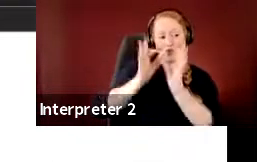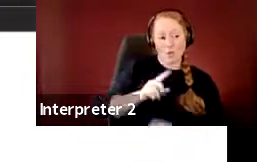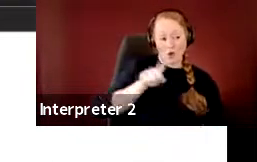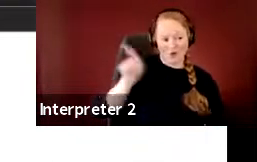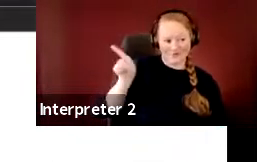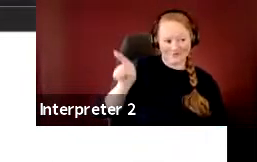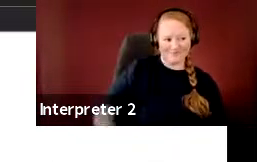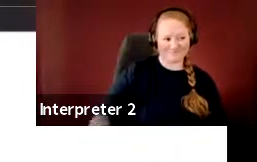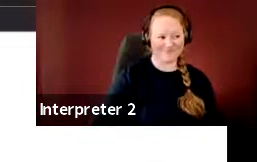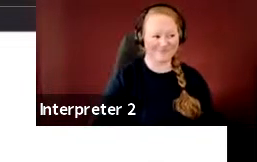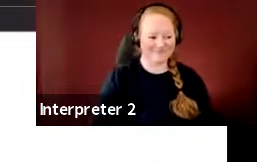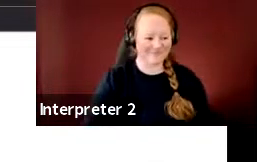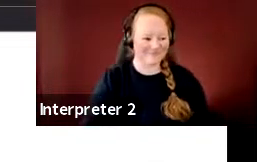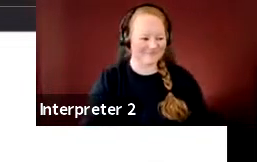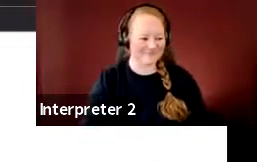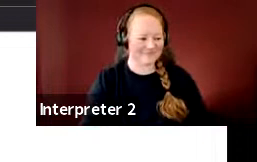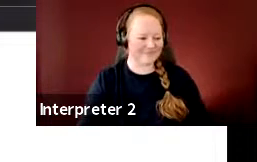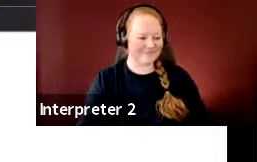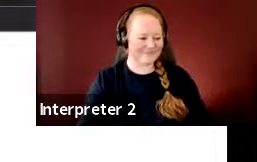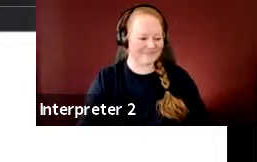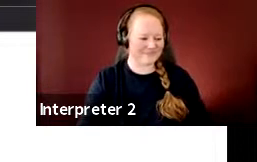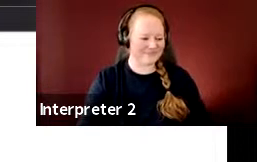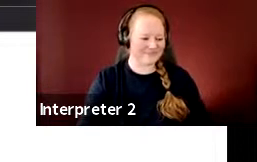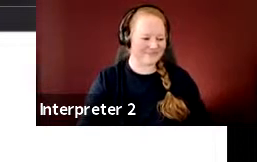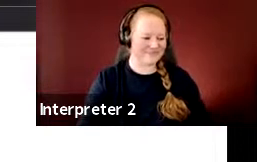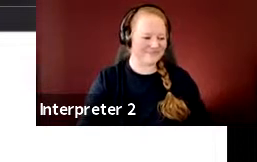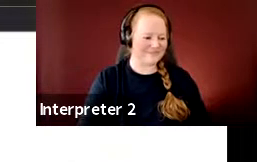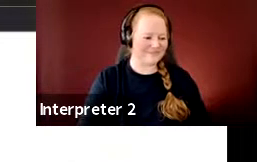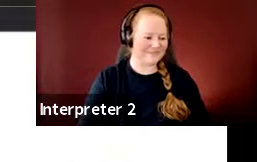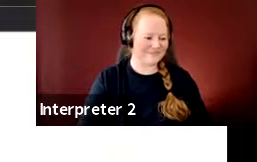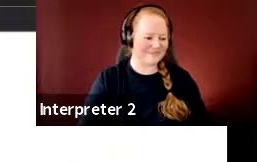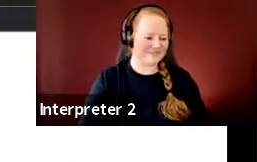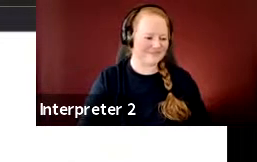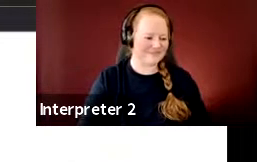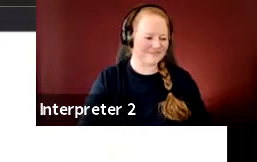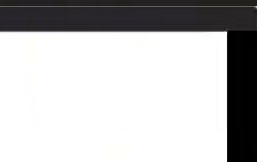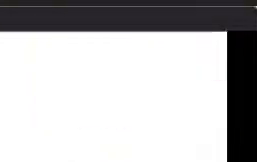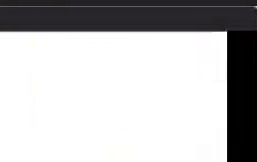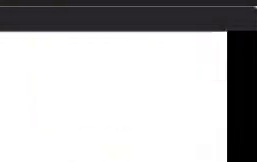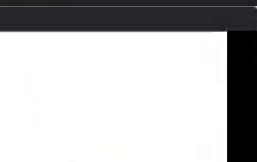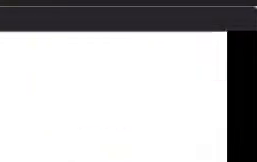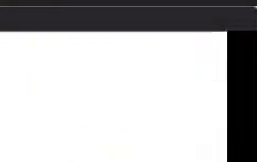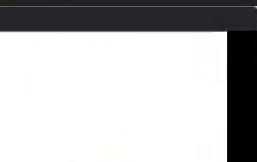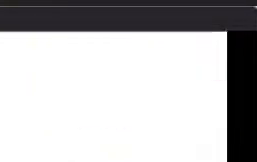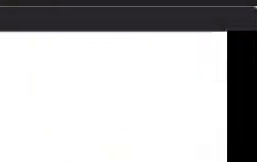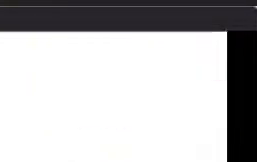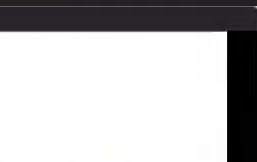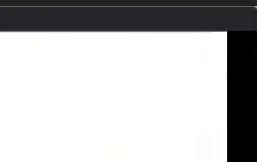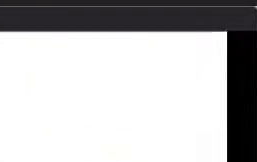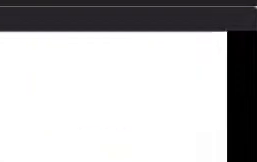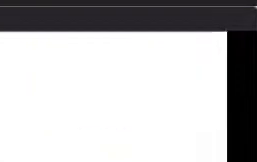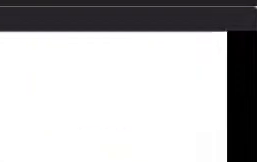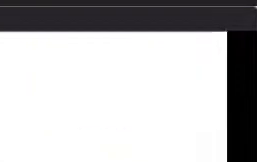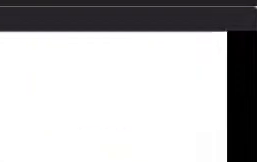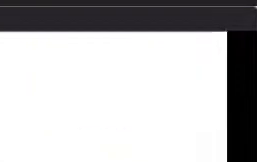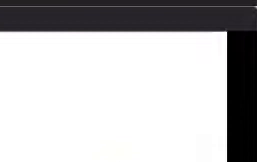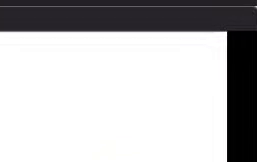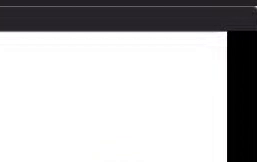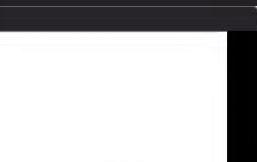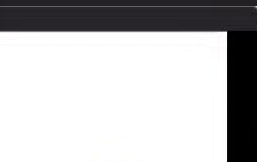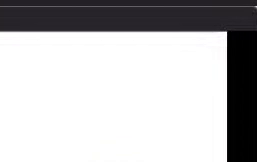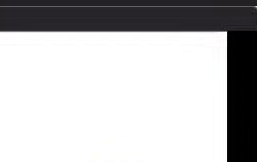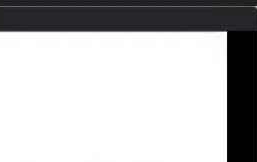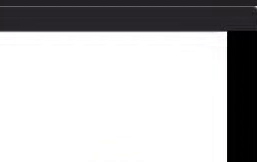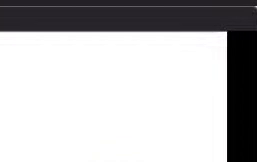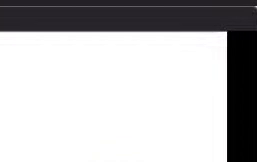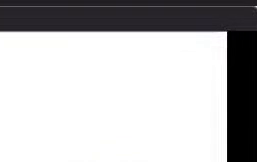see the line items that we're recommending: $2 million for intentional encampments, $1.386 million for safe haven,